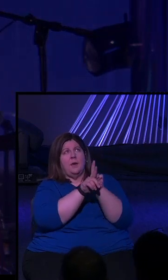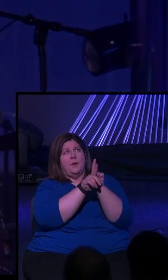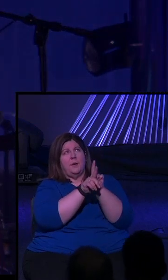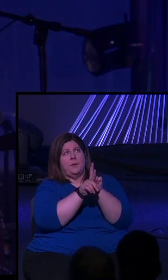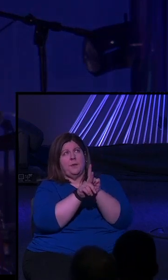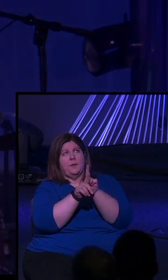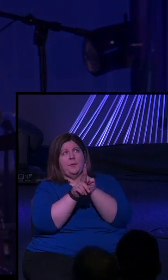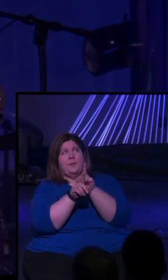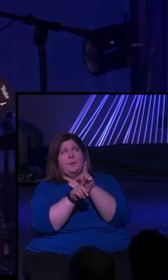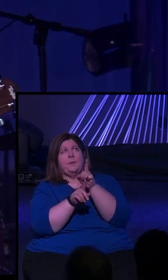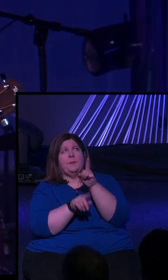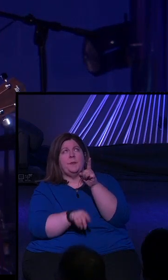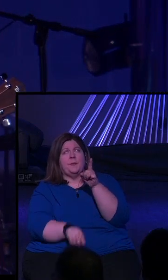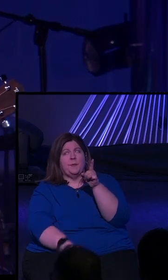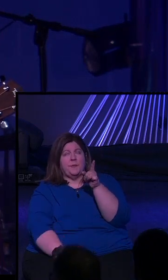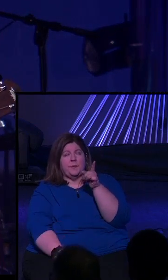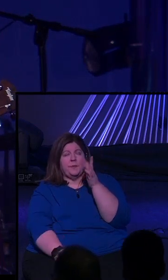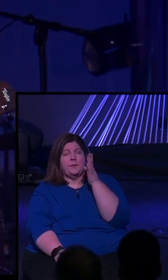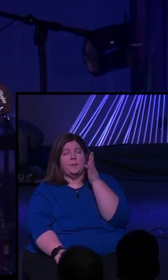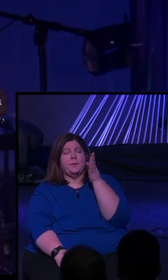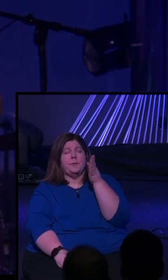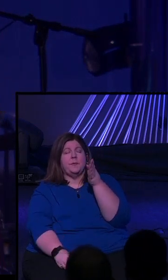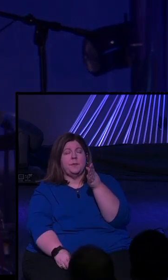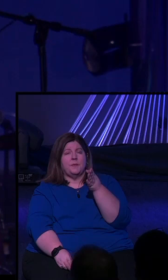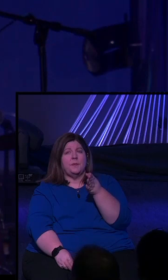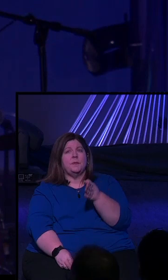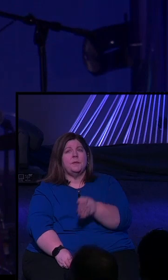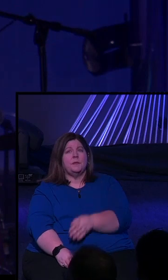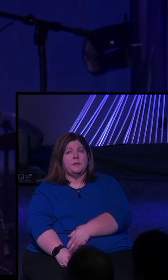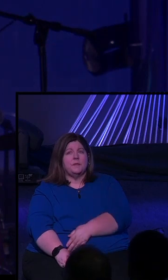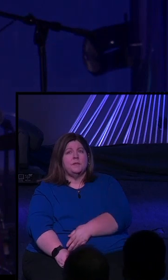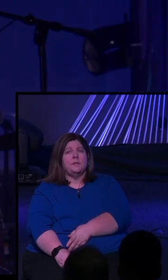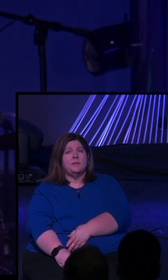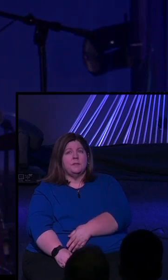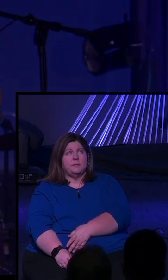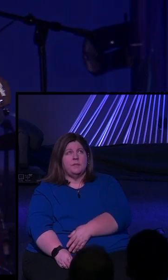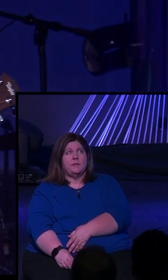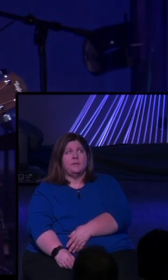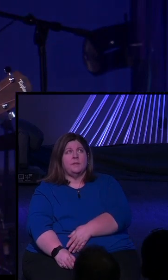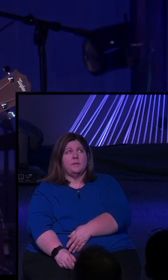follow you.